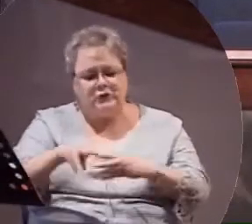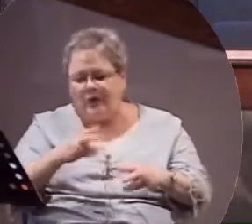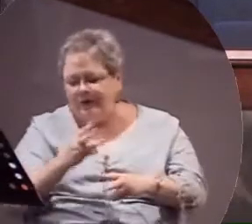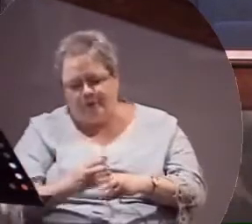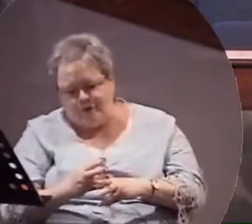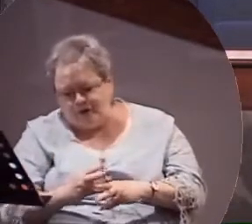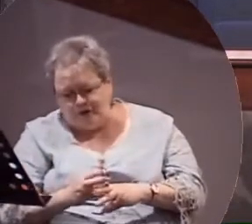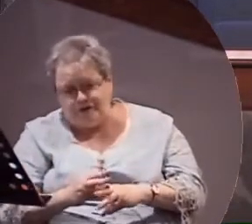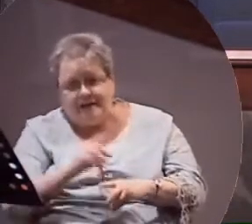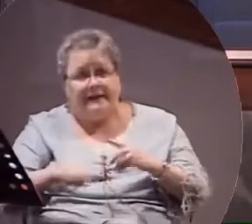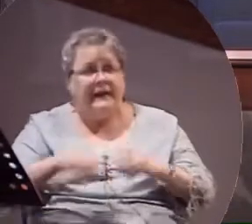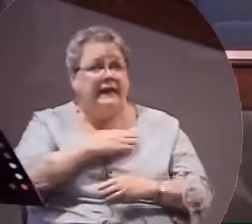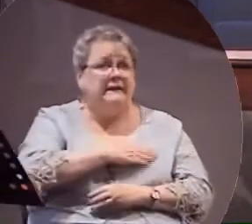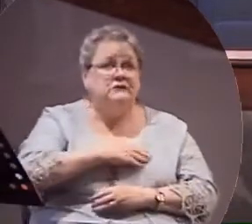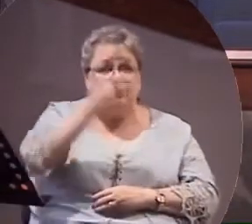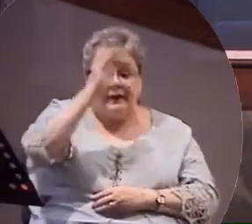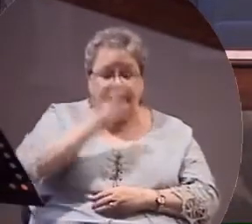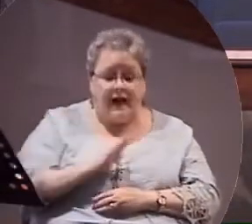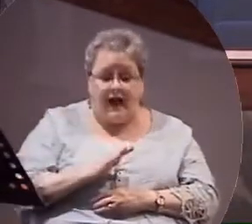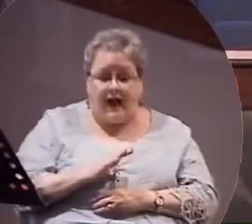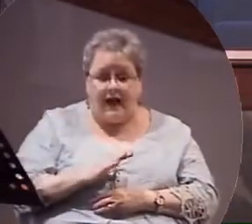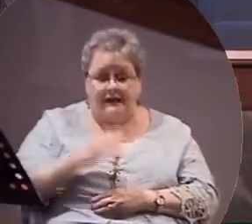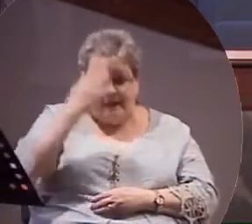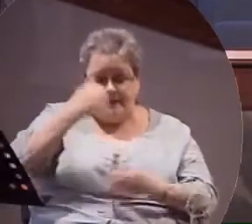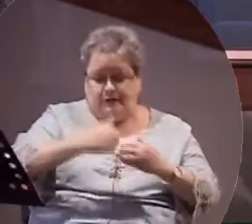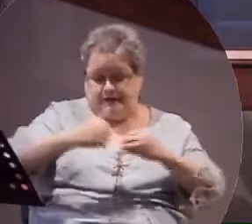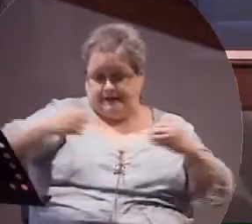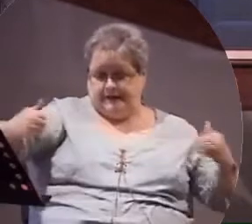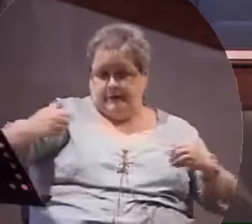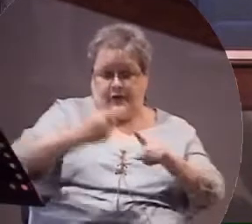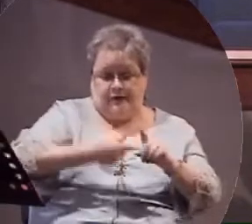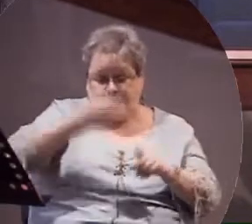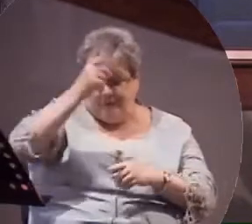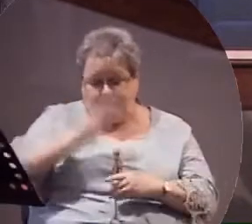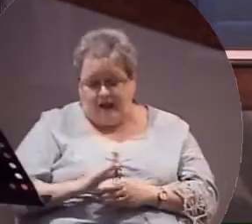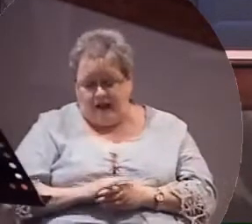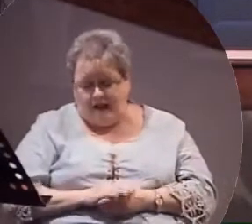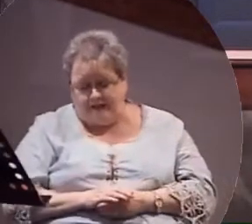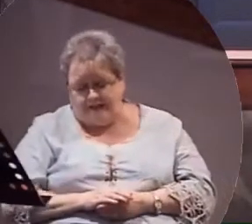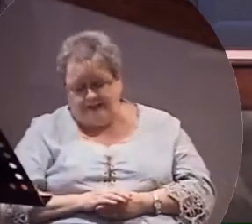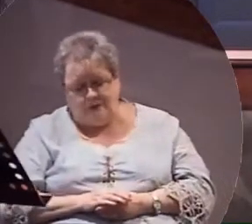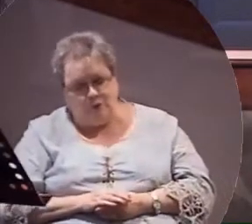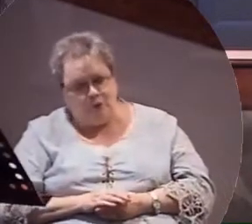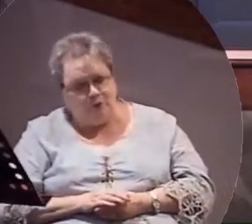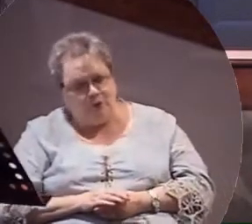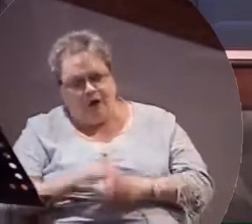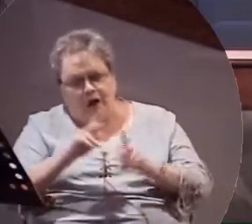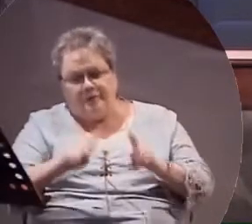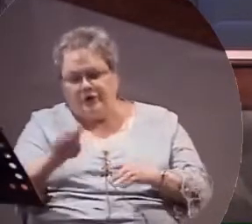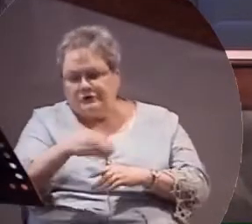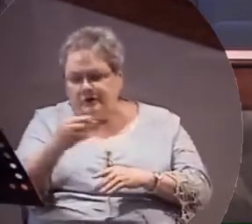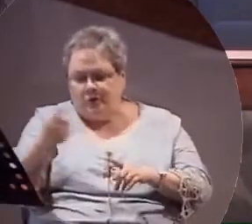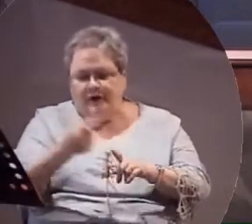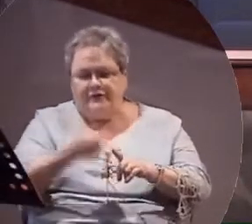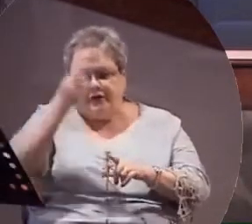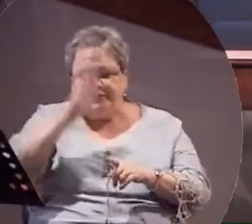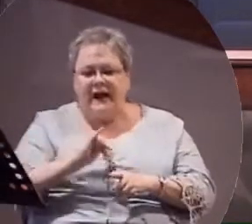because he's at a distance from God. You talk about misery. A person away from God is